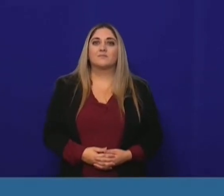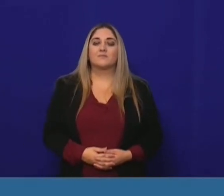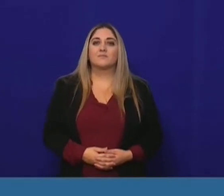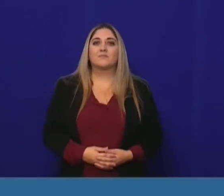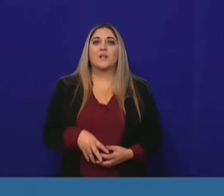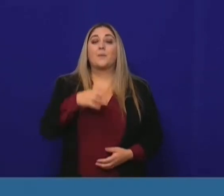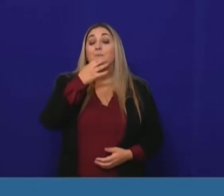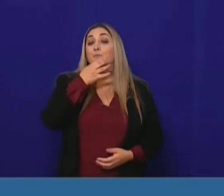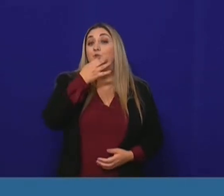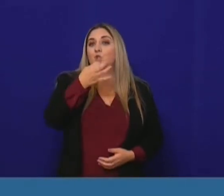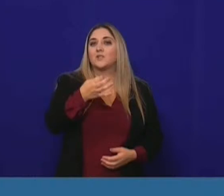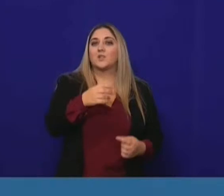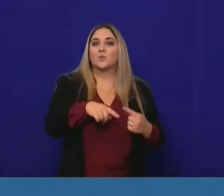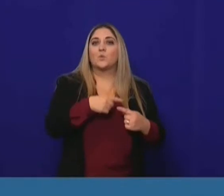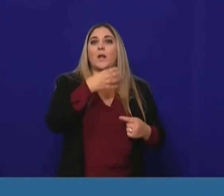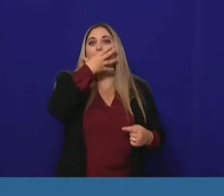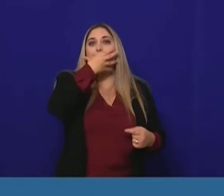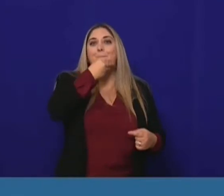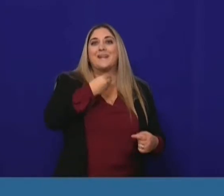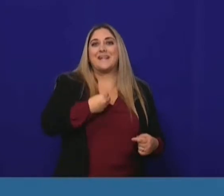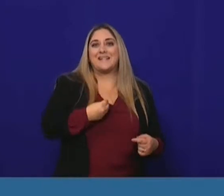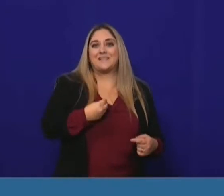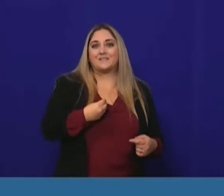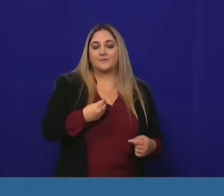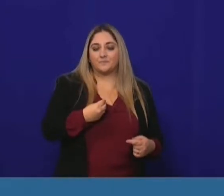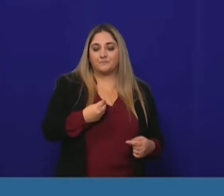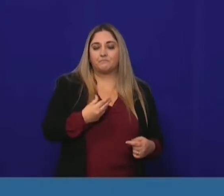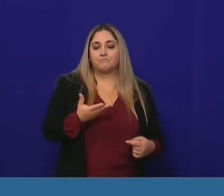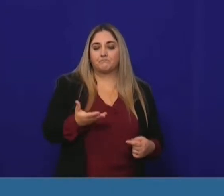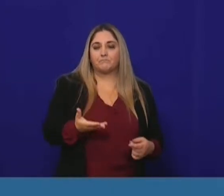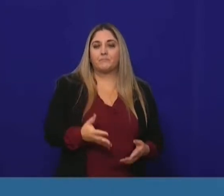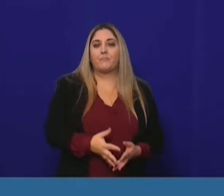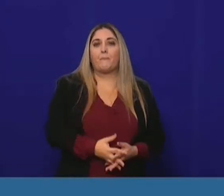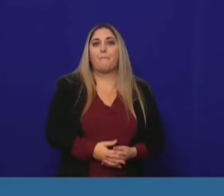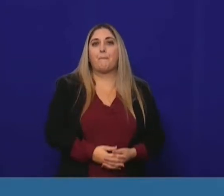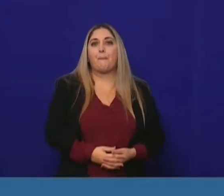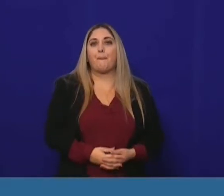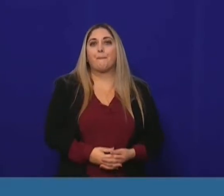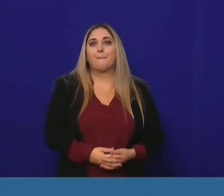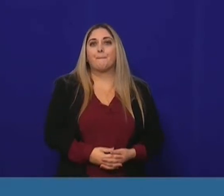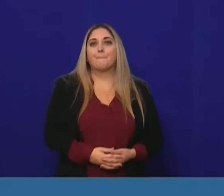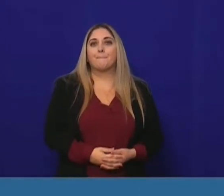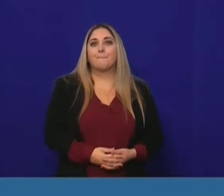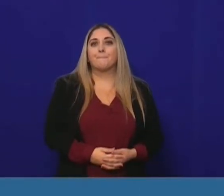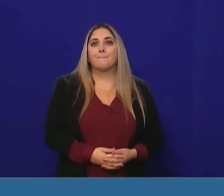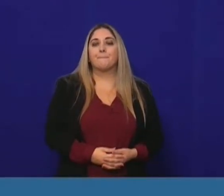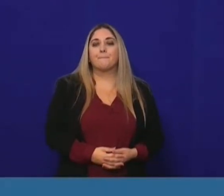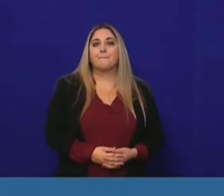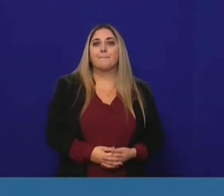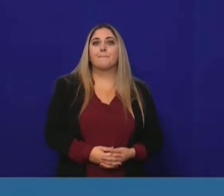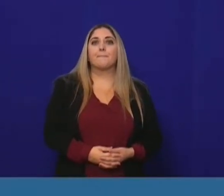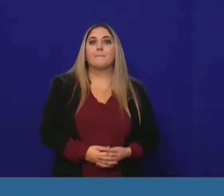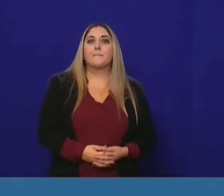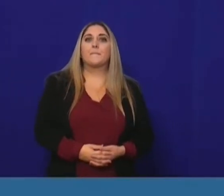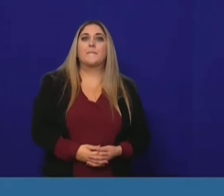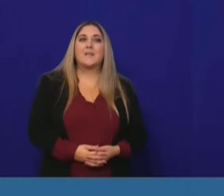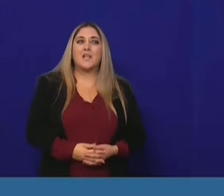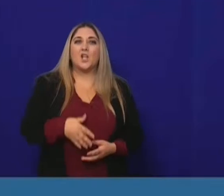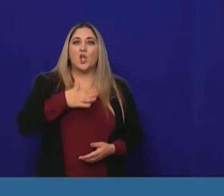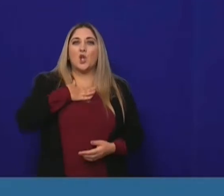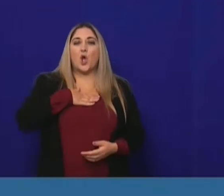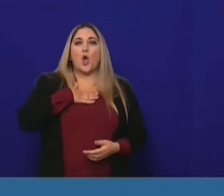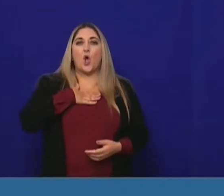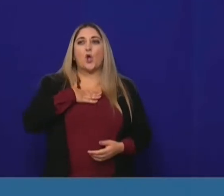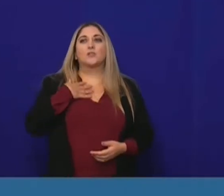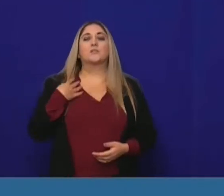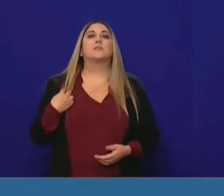Christmas. Despite what you and Health Minister Chris Fearn have warned, people are going to celebrate. Is there a